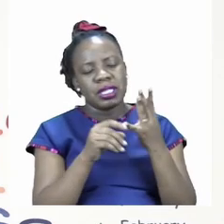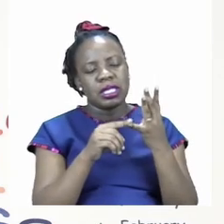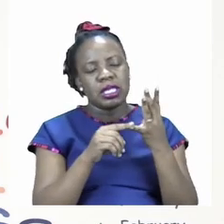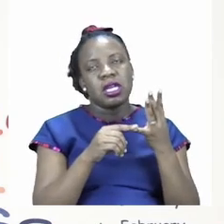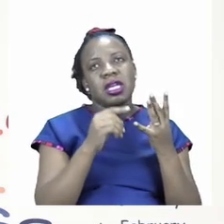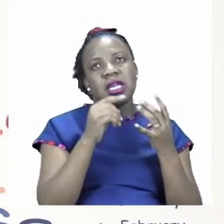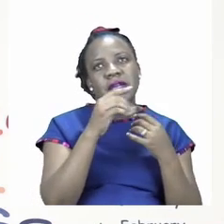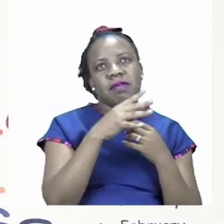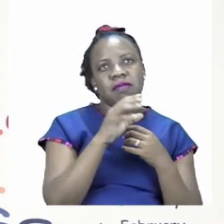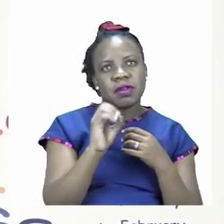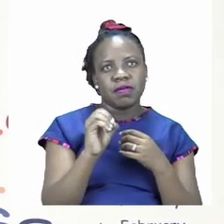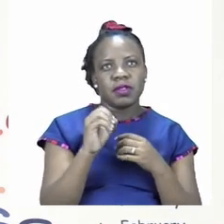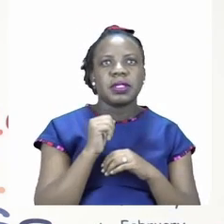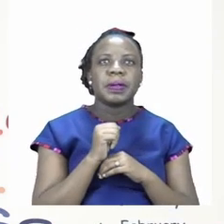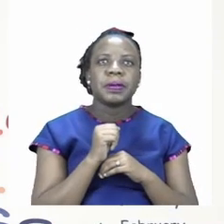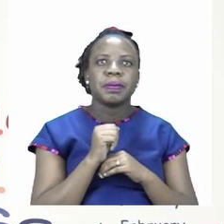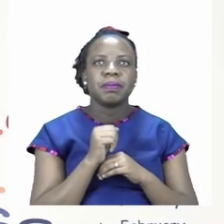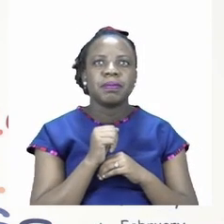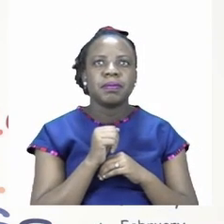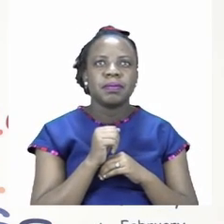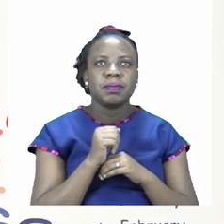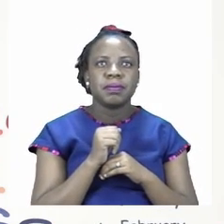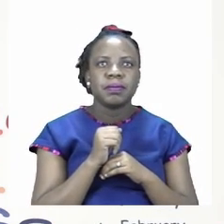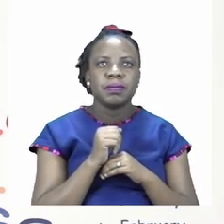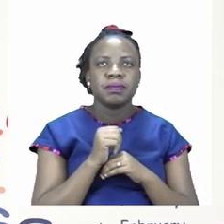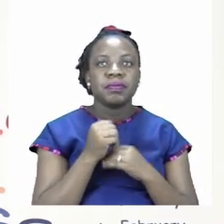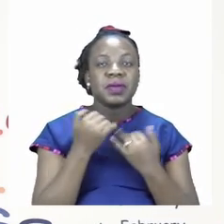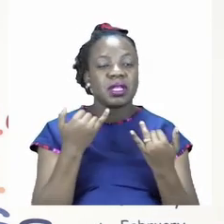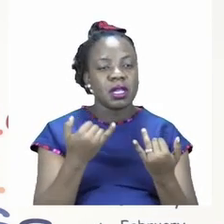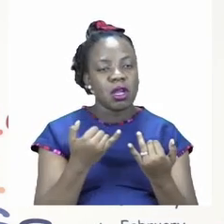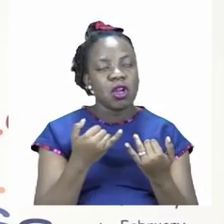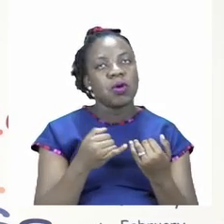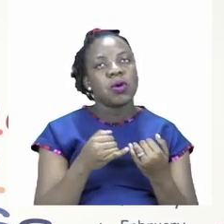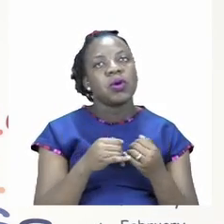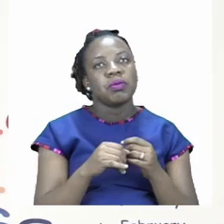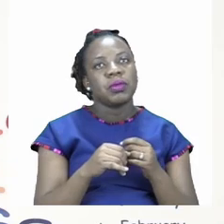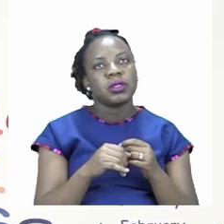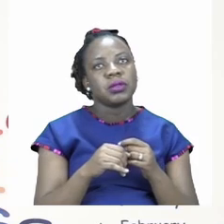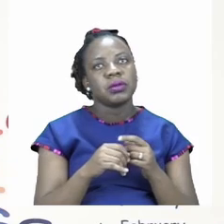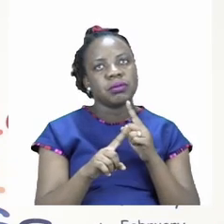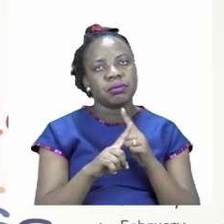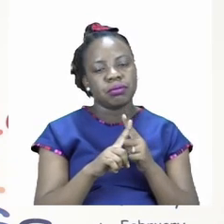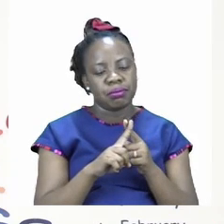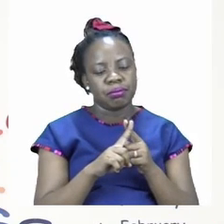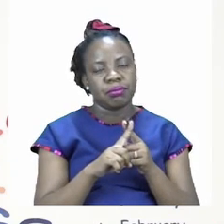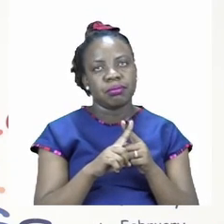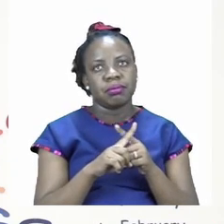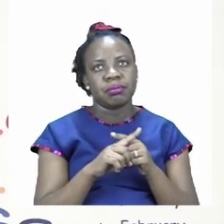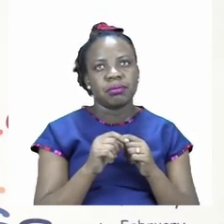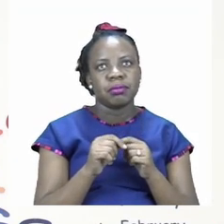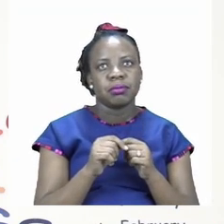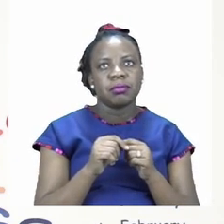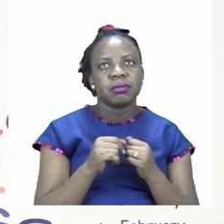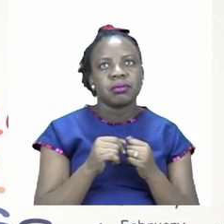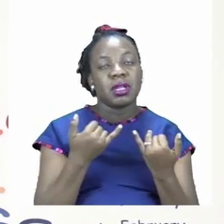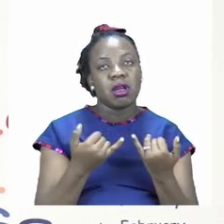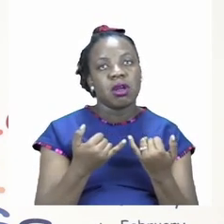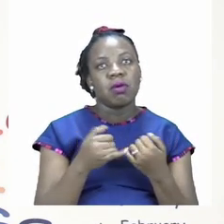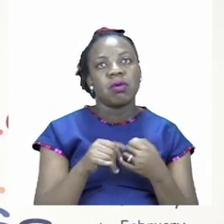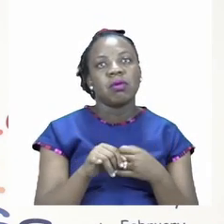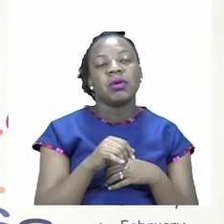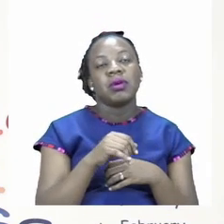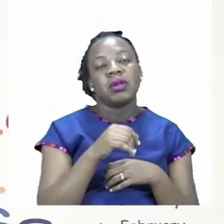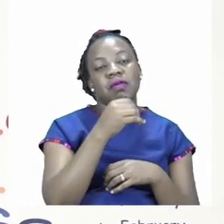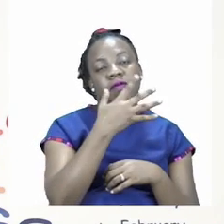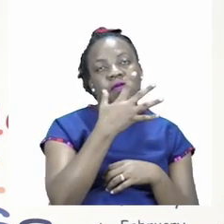addition, we are just going to multiply. Our sum is going to say 50